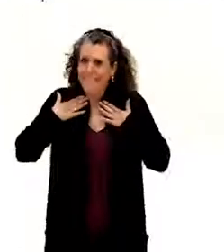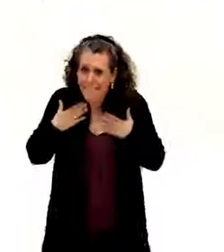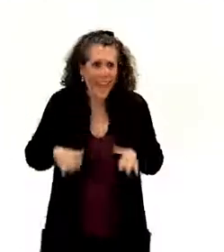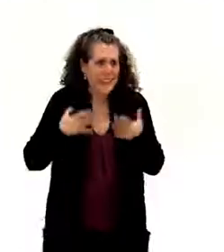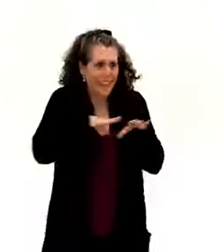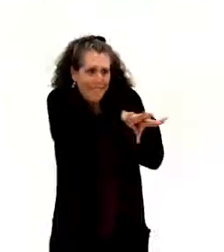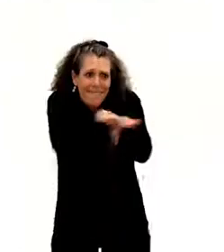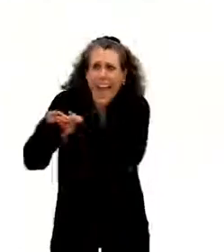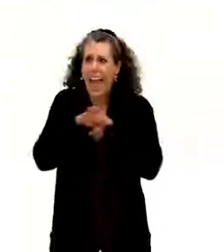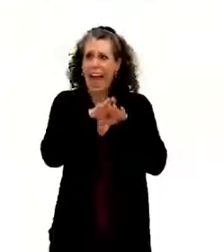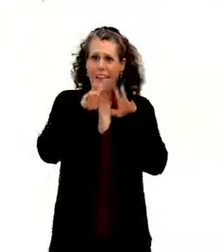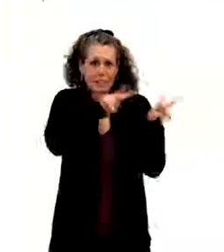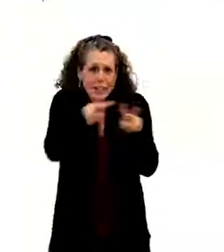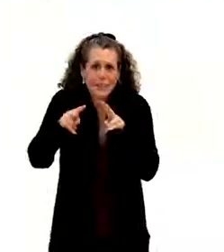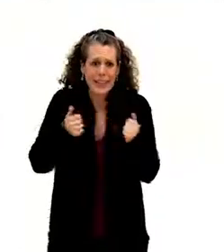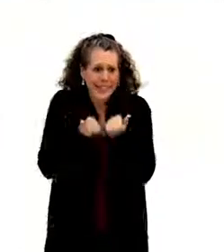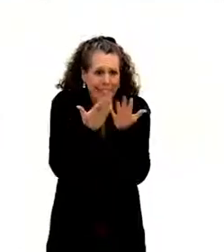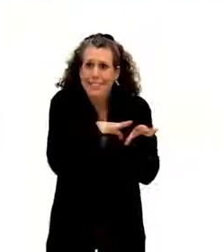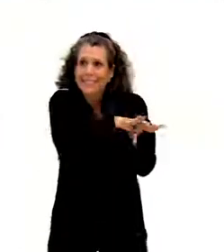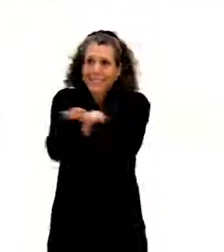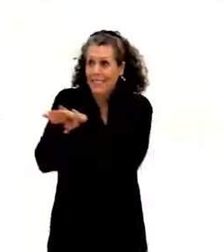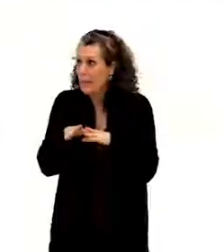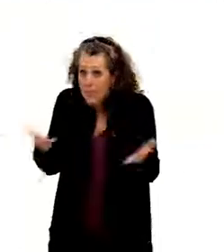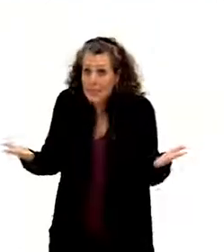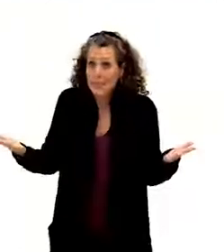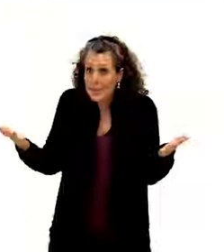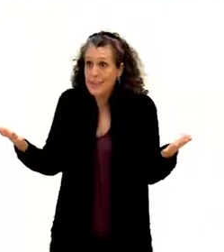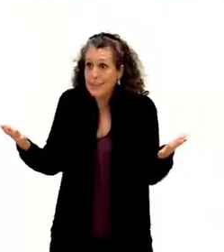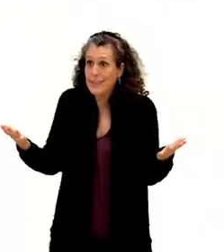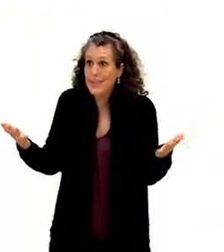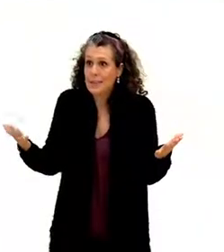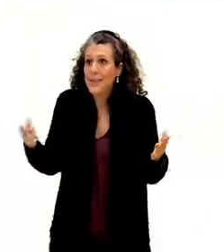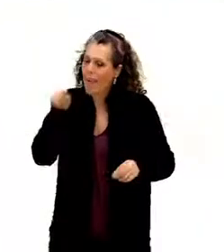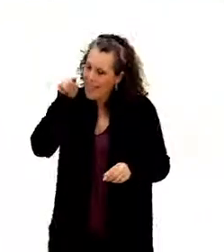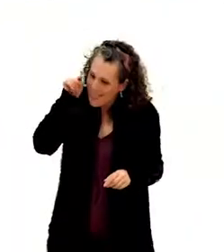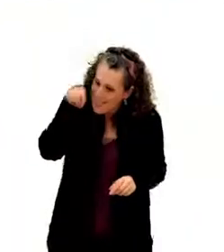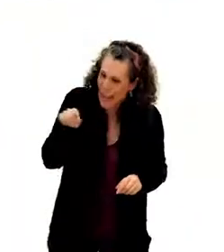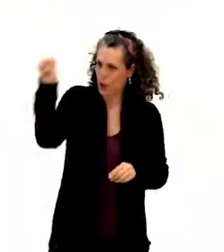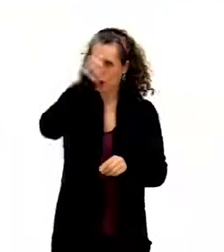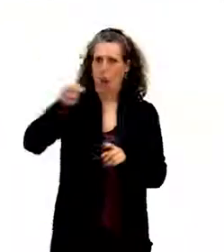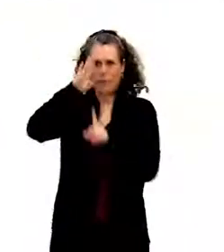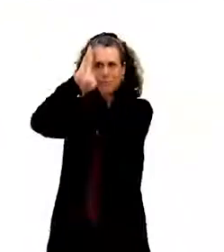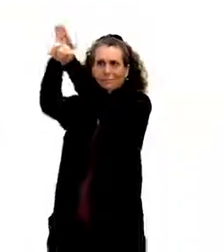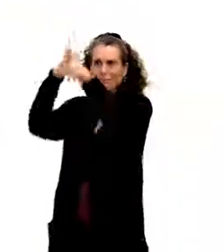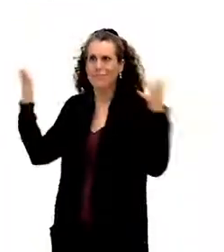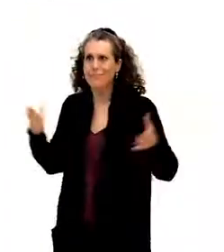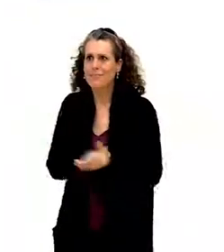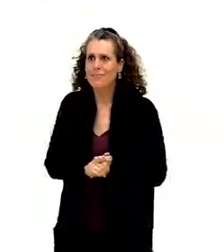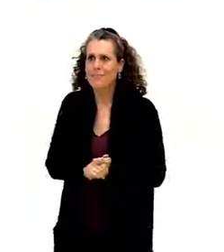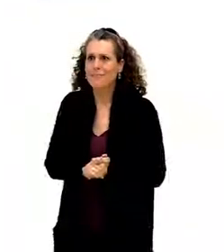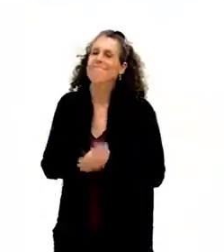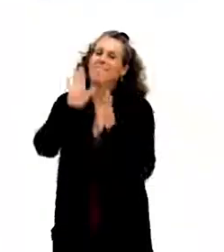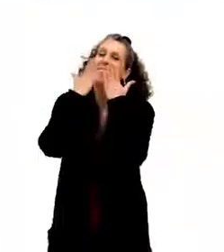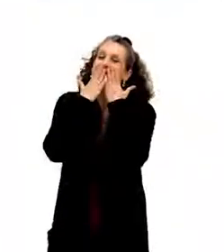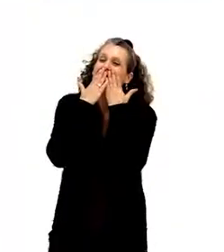fair treatment. It rings a bell? Yes. This is exactly what Europe is made about. I'd like to thank